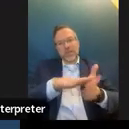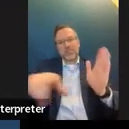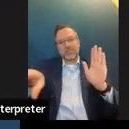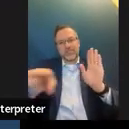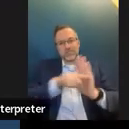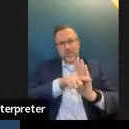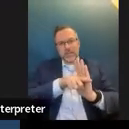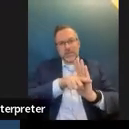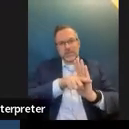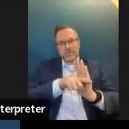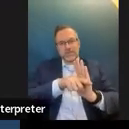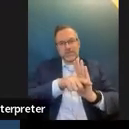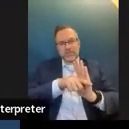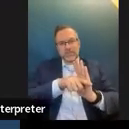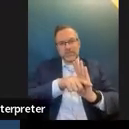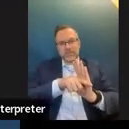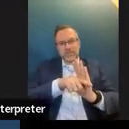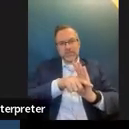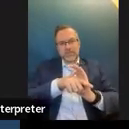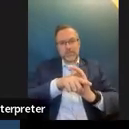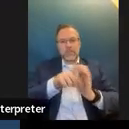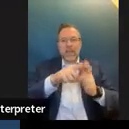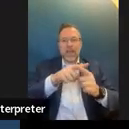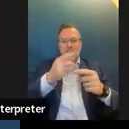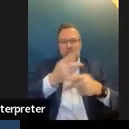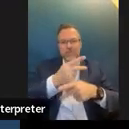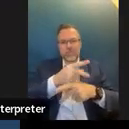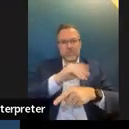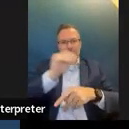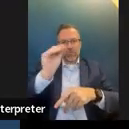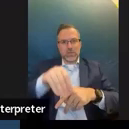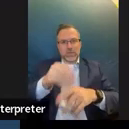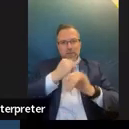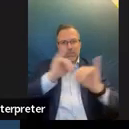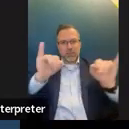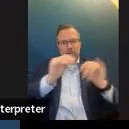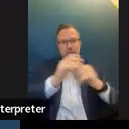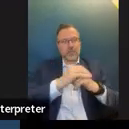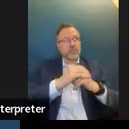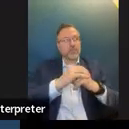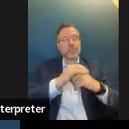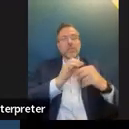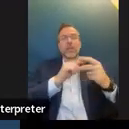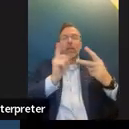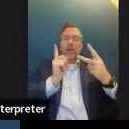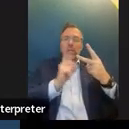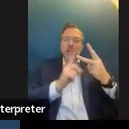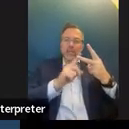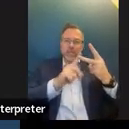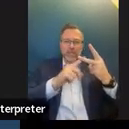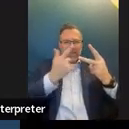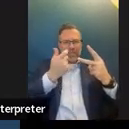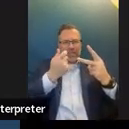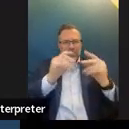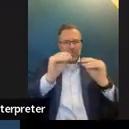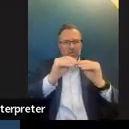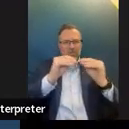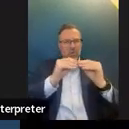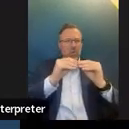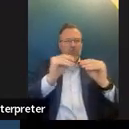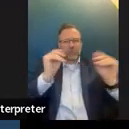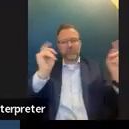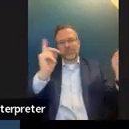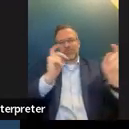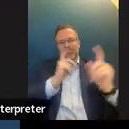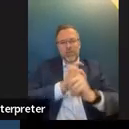And then you just do percent independence. The second one is a little more complex, but it gives